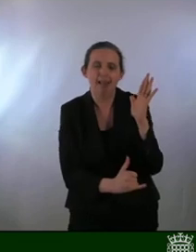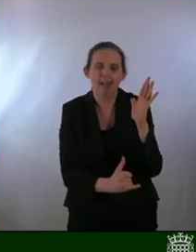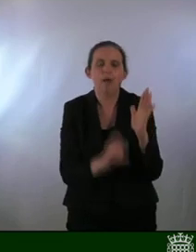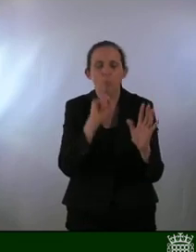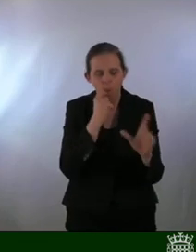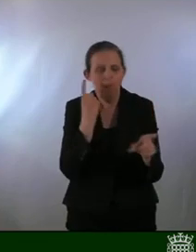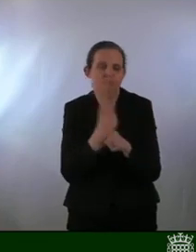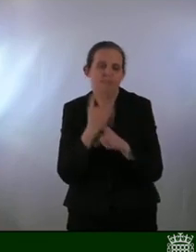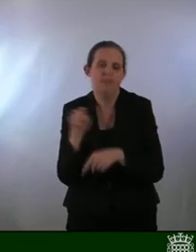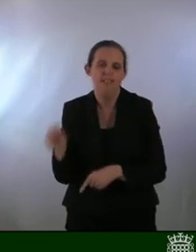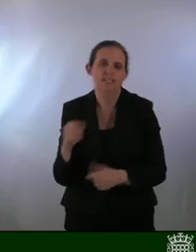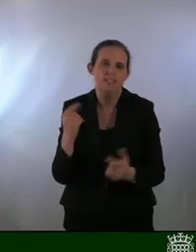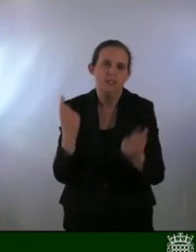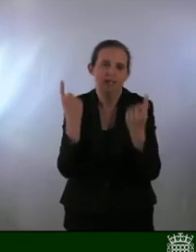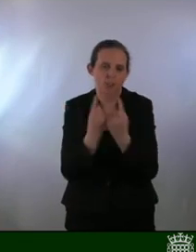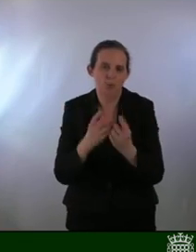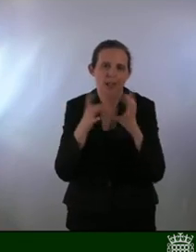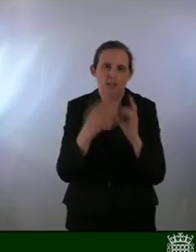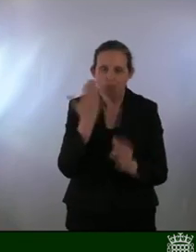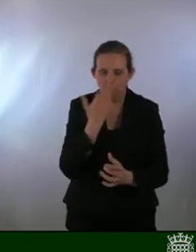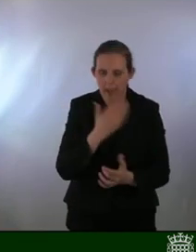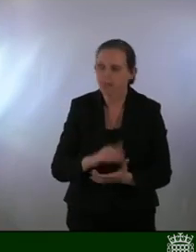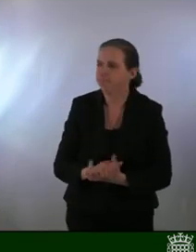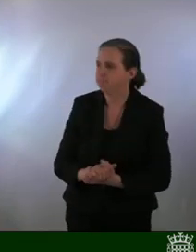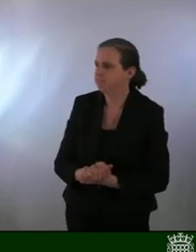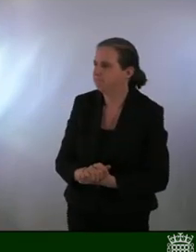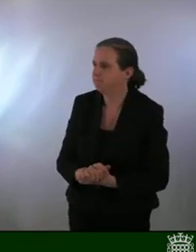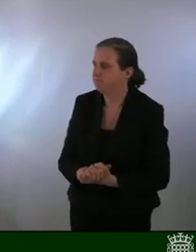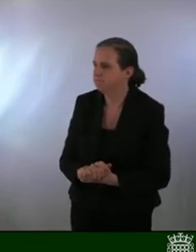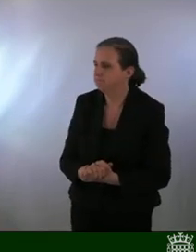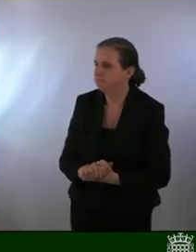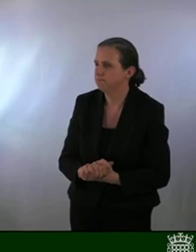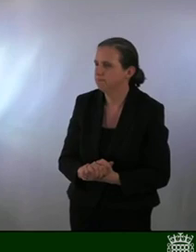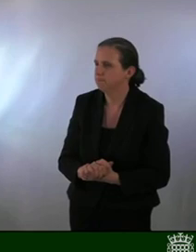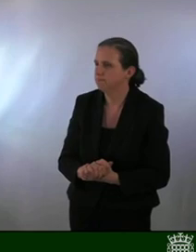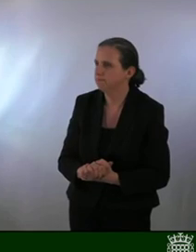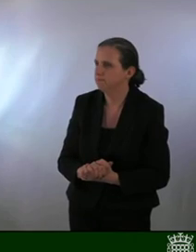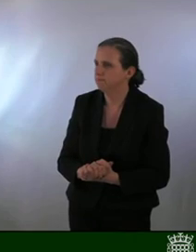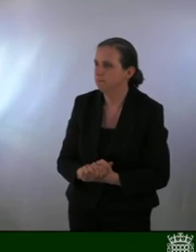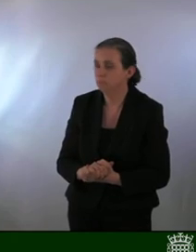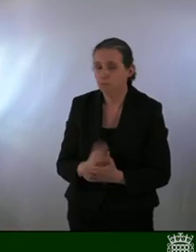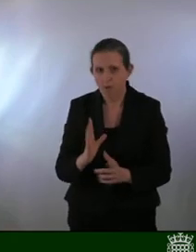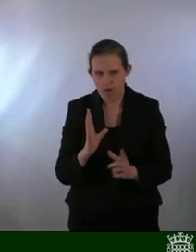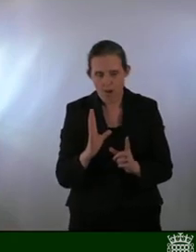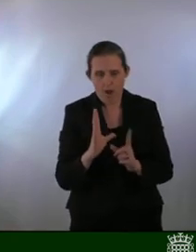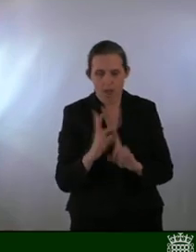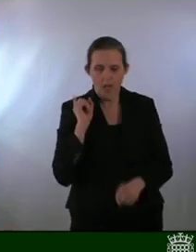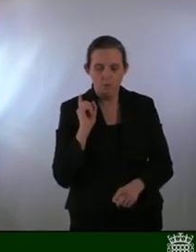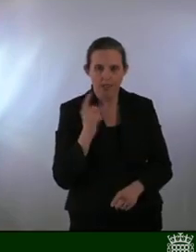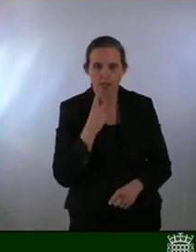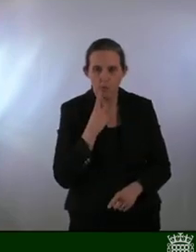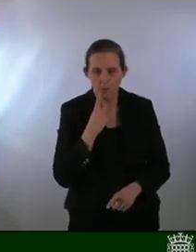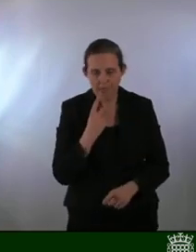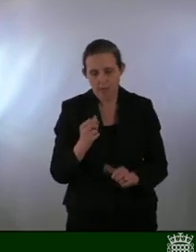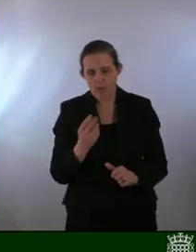address this. Smith. Thank you, Mr. Speaker. The week before last it was shortly, last week it was imminently. Does the Secretary of State know